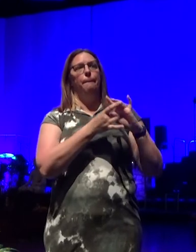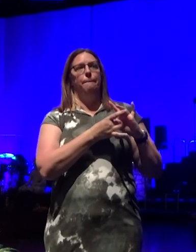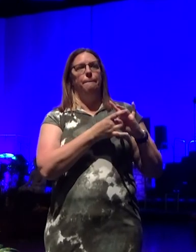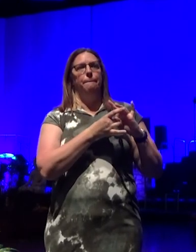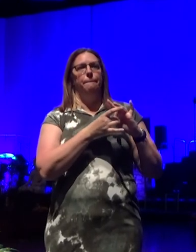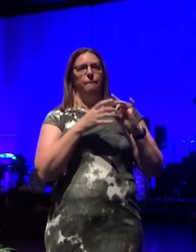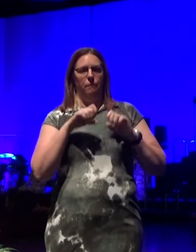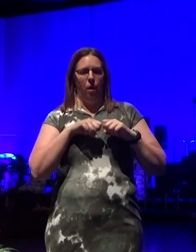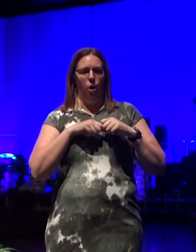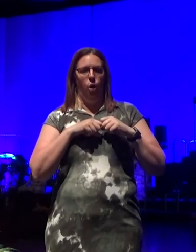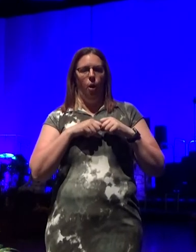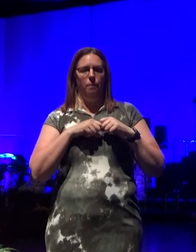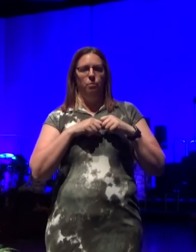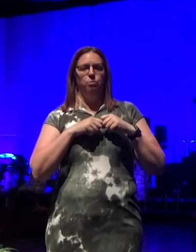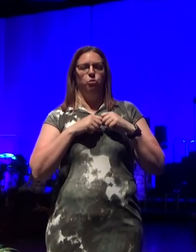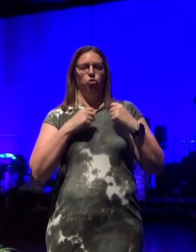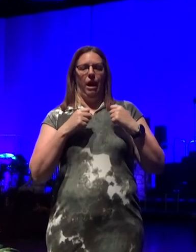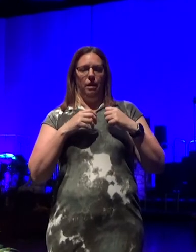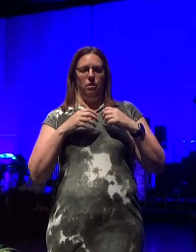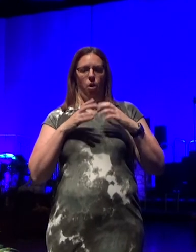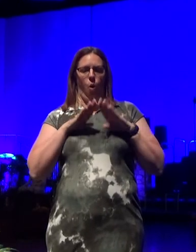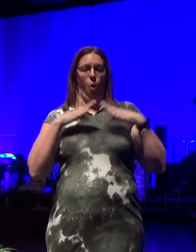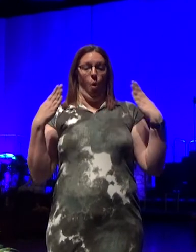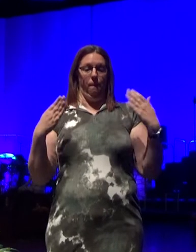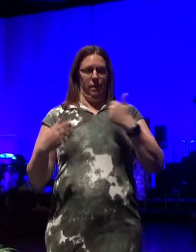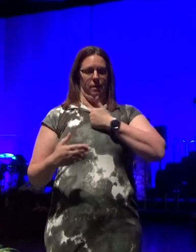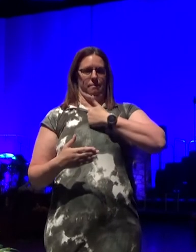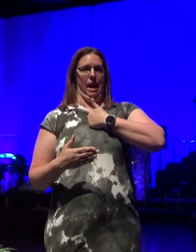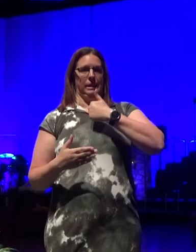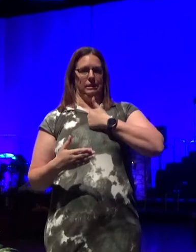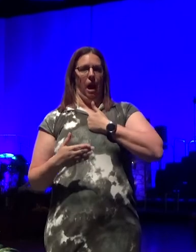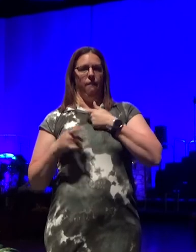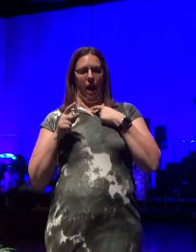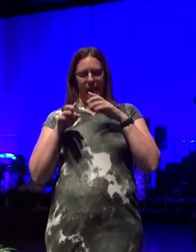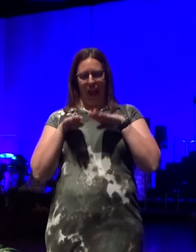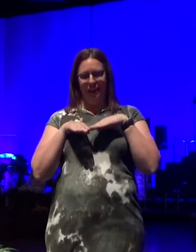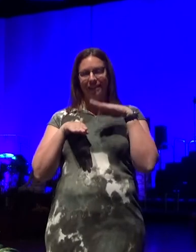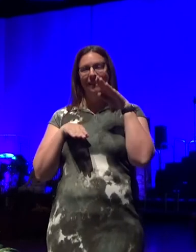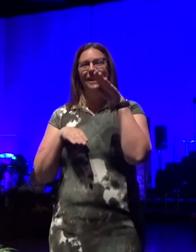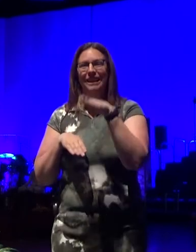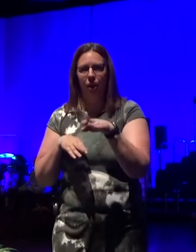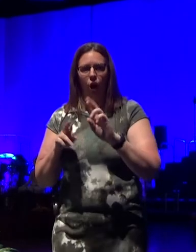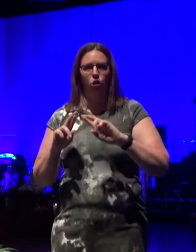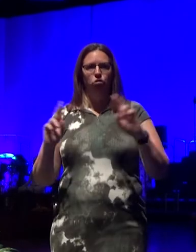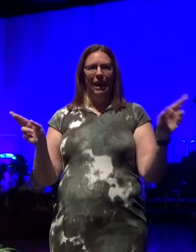closed, they would step into completion and be instantly perfect.